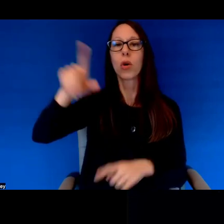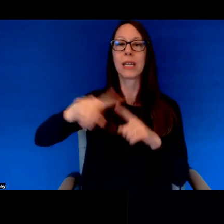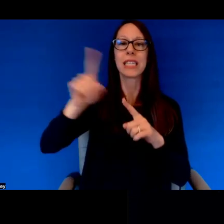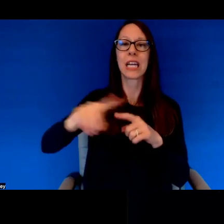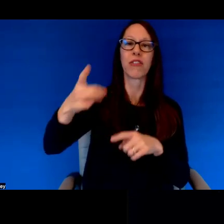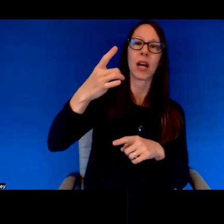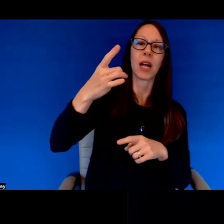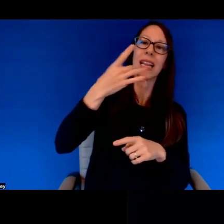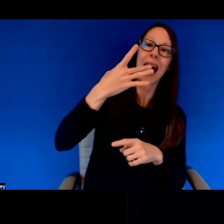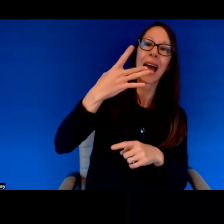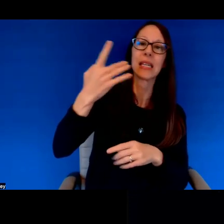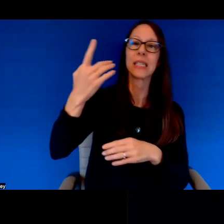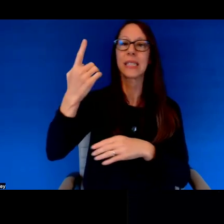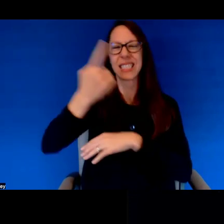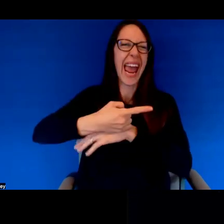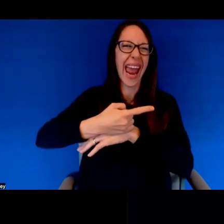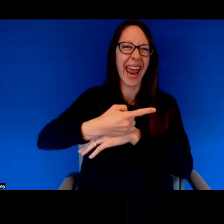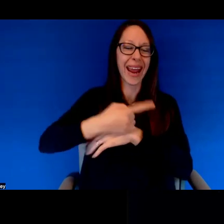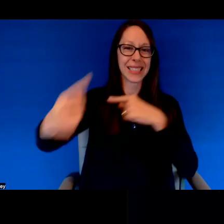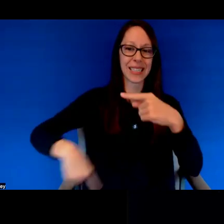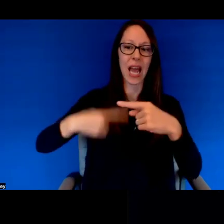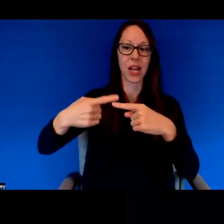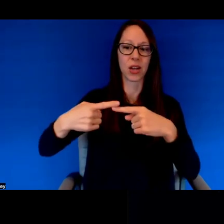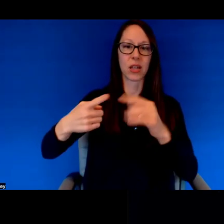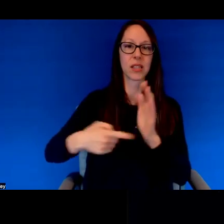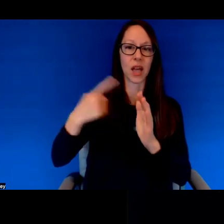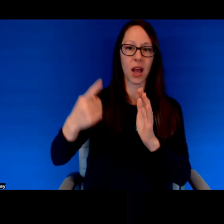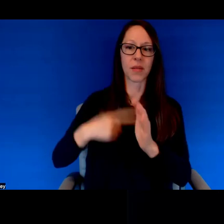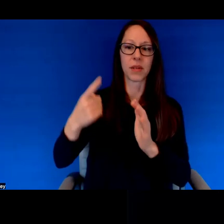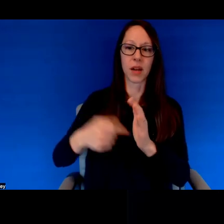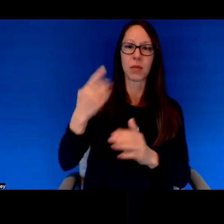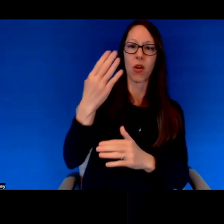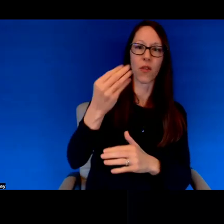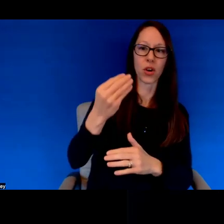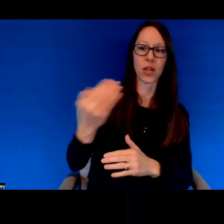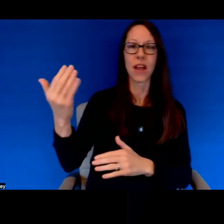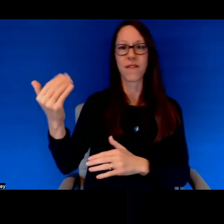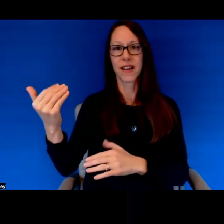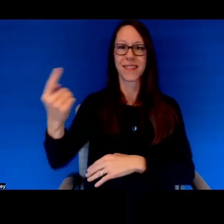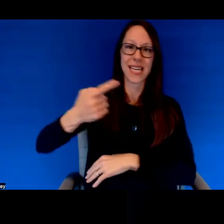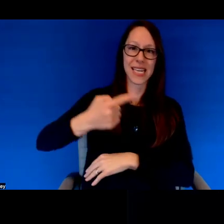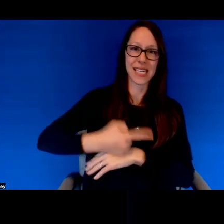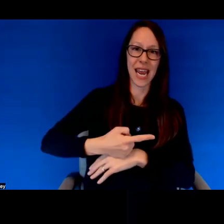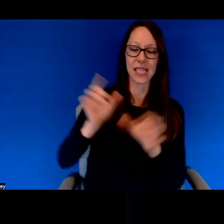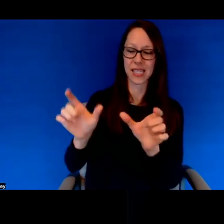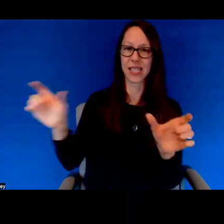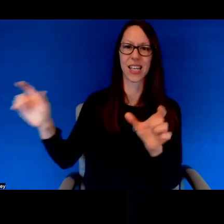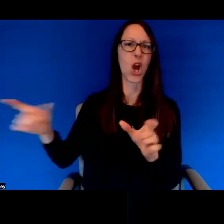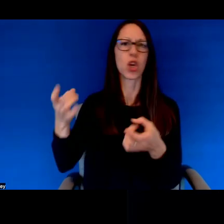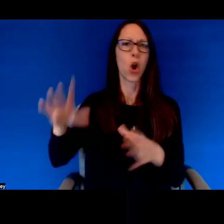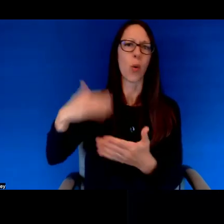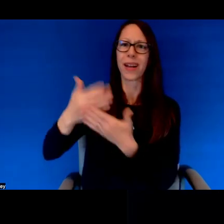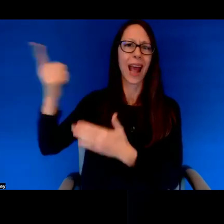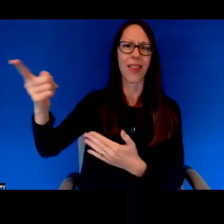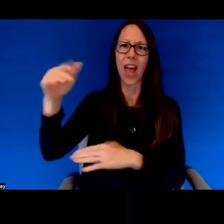do. Uh-huh. Sometimes a day can last 14, 15 days, and same with the night. So you don't want to be there in the night. You don't want to Right. be there